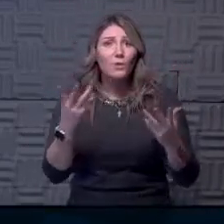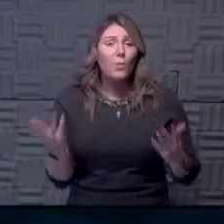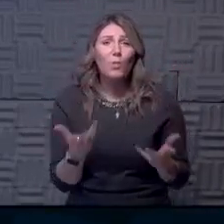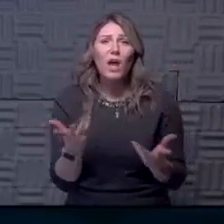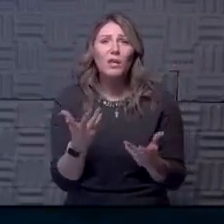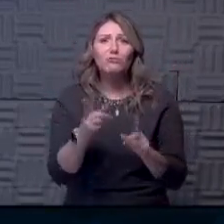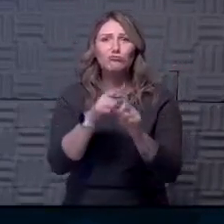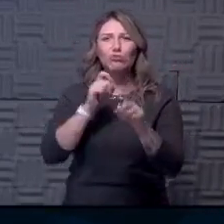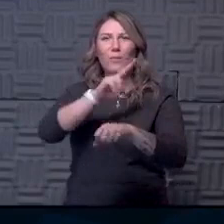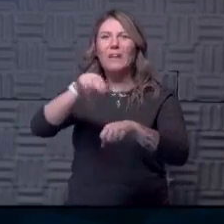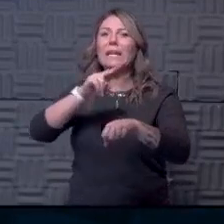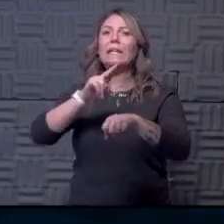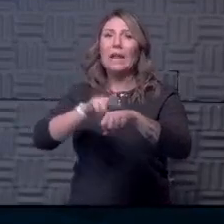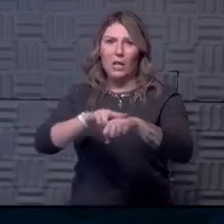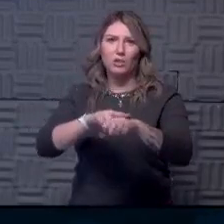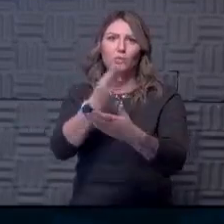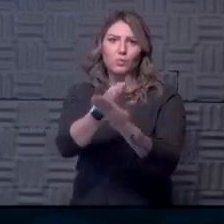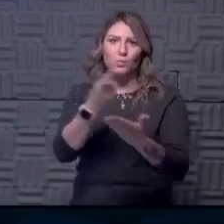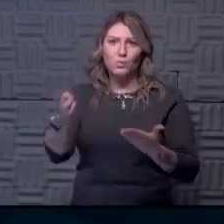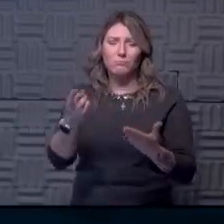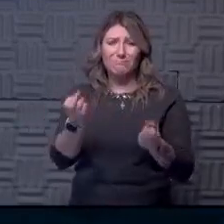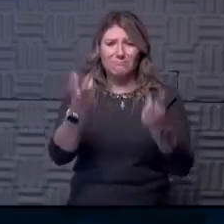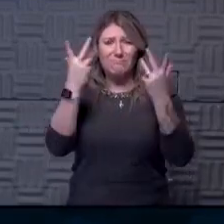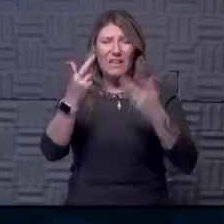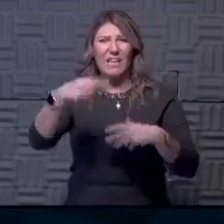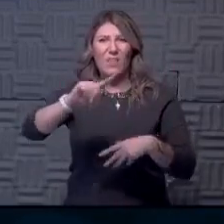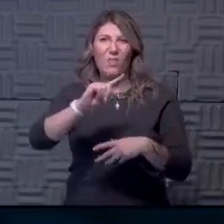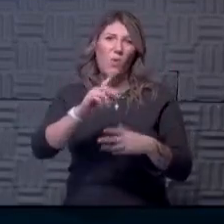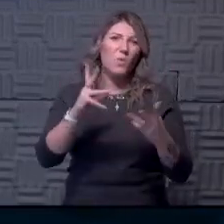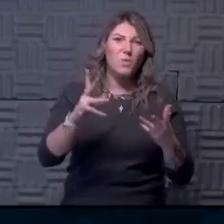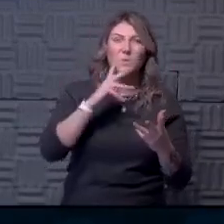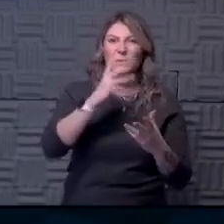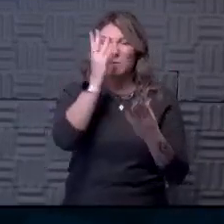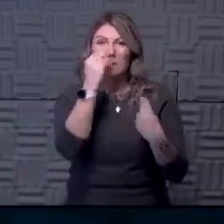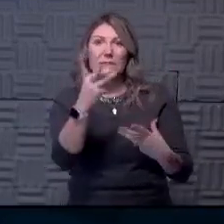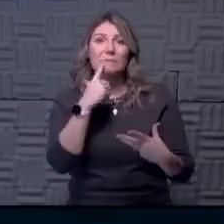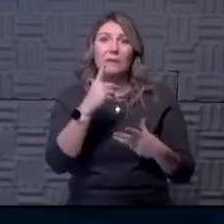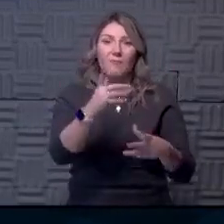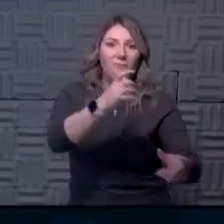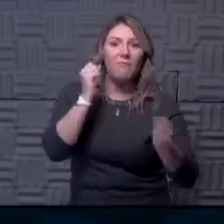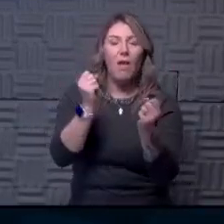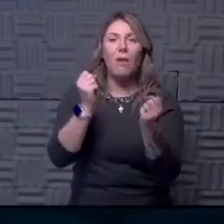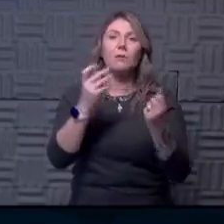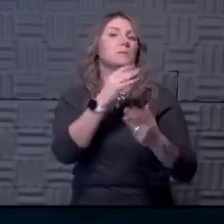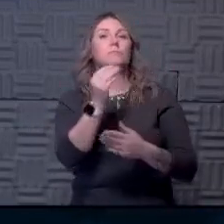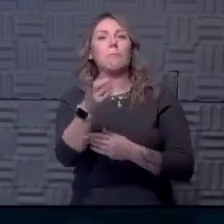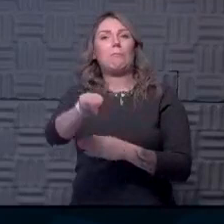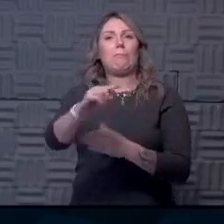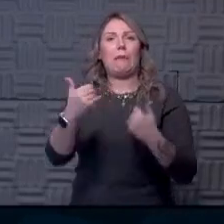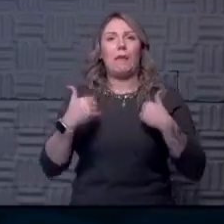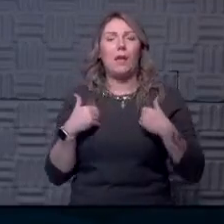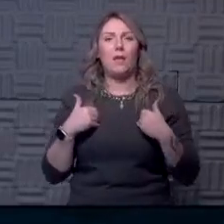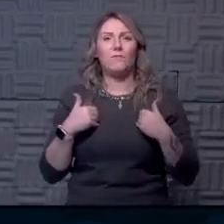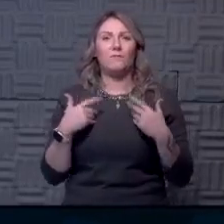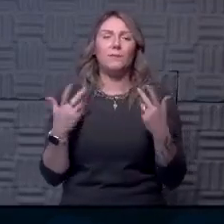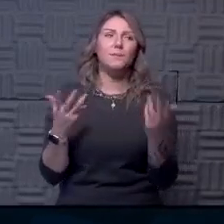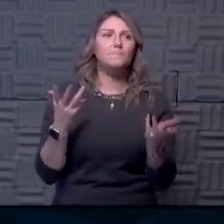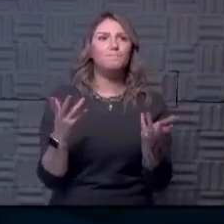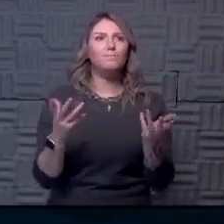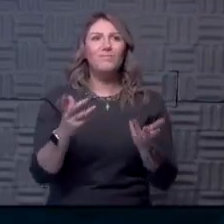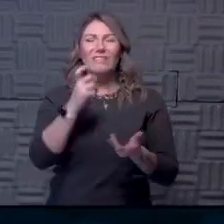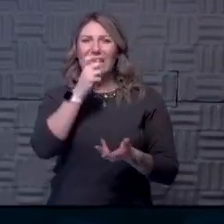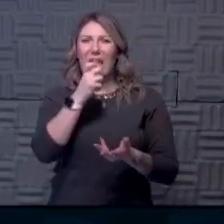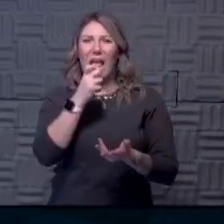the national sources. And a lot of the times those news are pretty fast and quick, and they end up with not a